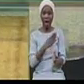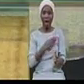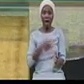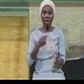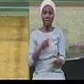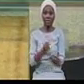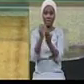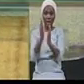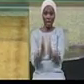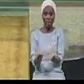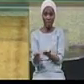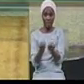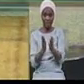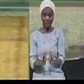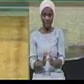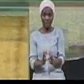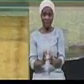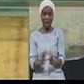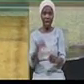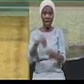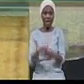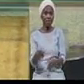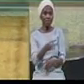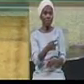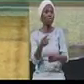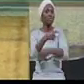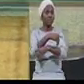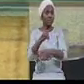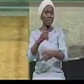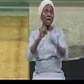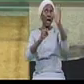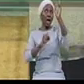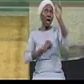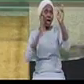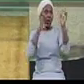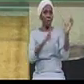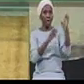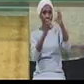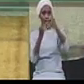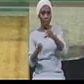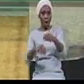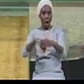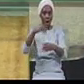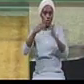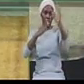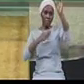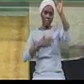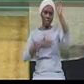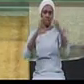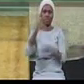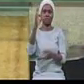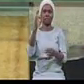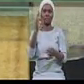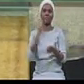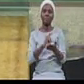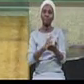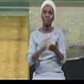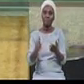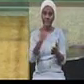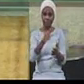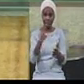those days, I will pour out of my spirit. Verse 32, and it shall come to